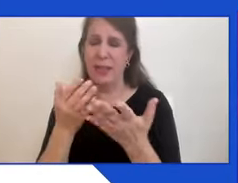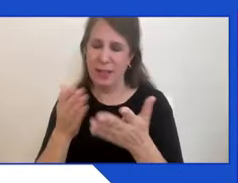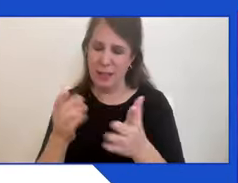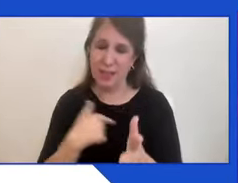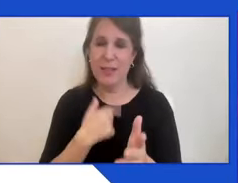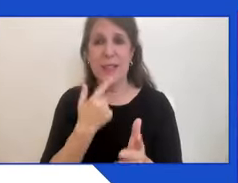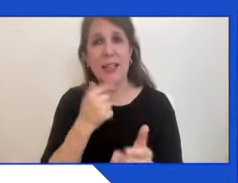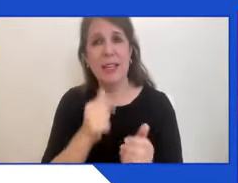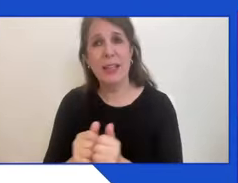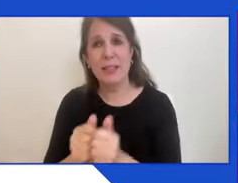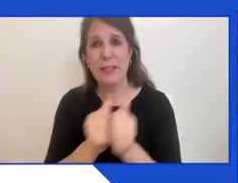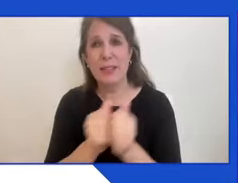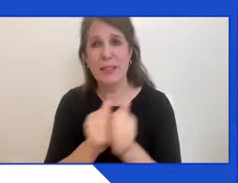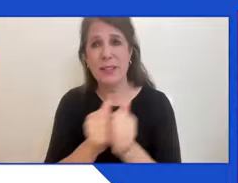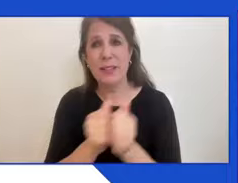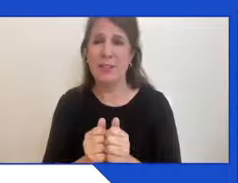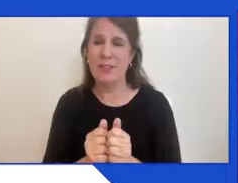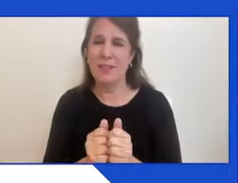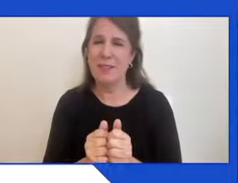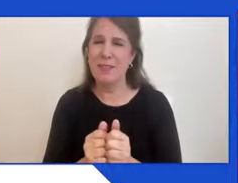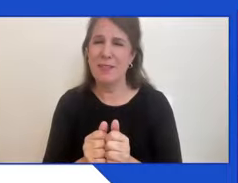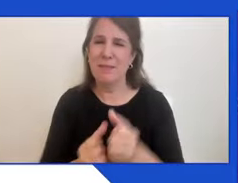together, Amen.